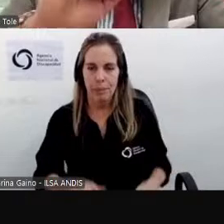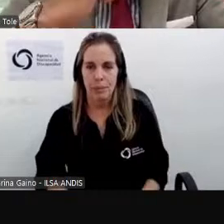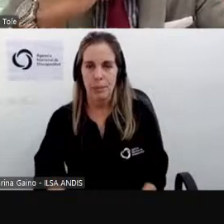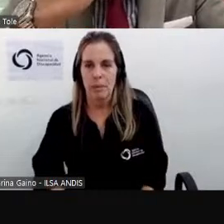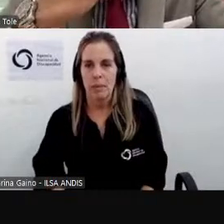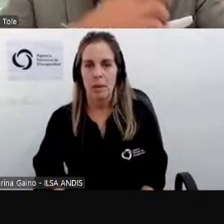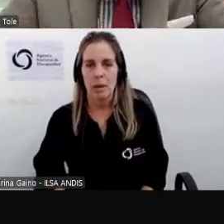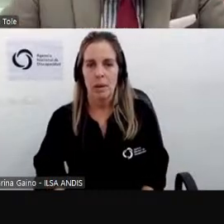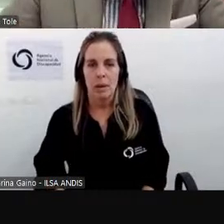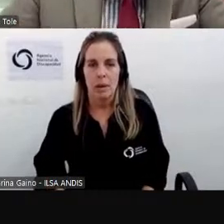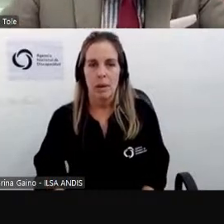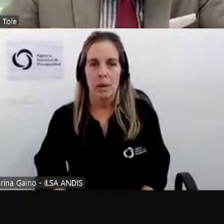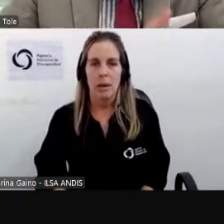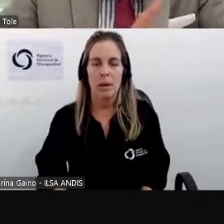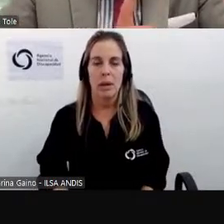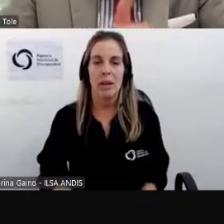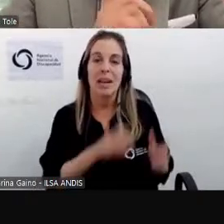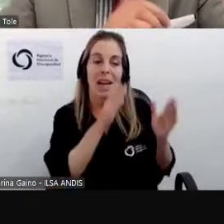fulfill its aim,